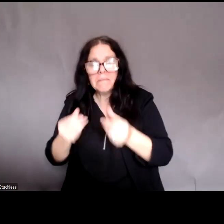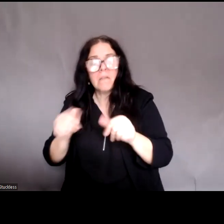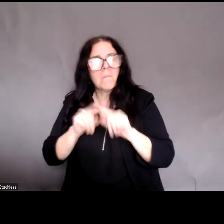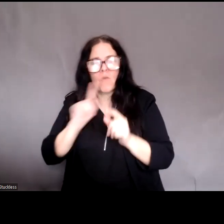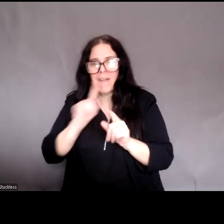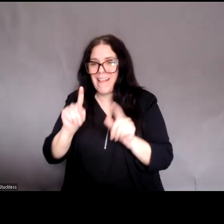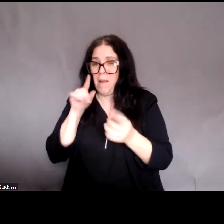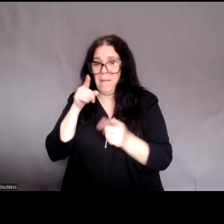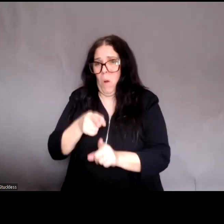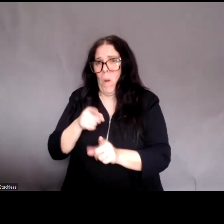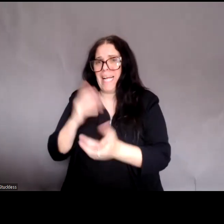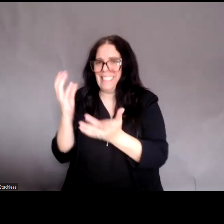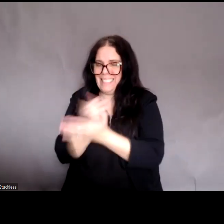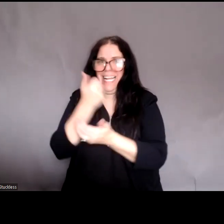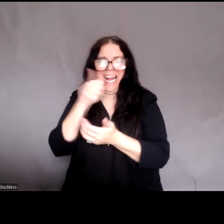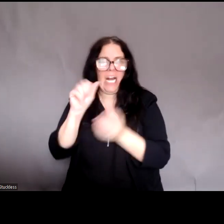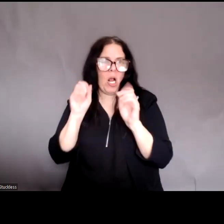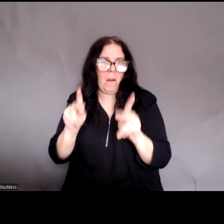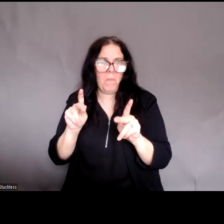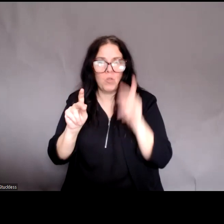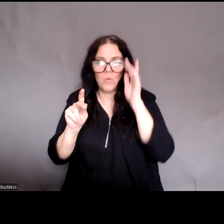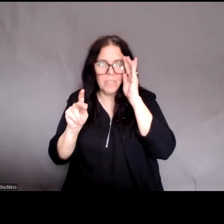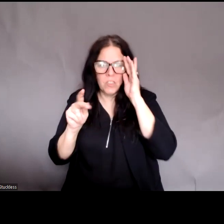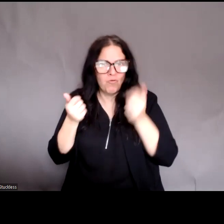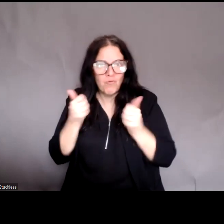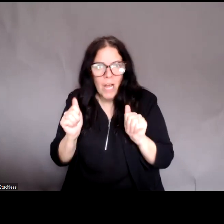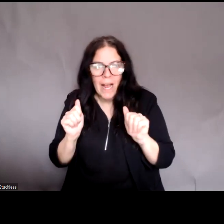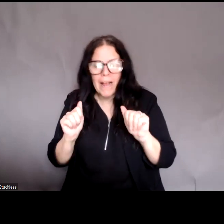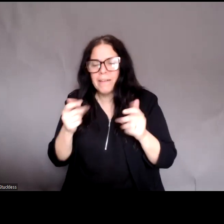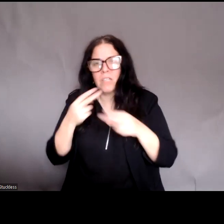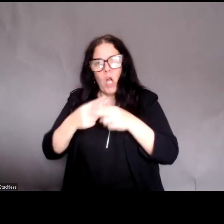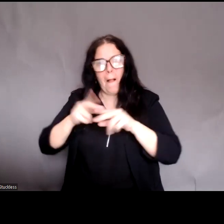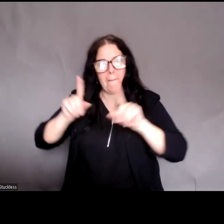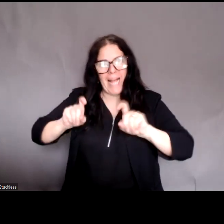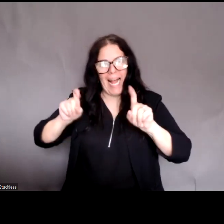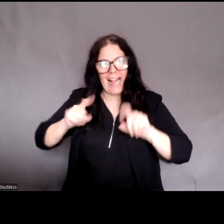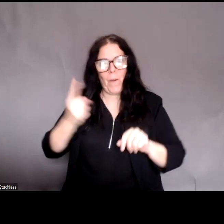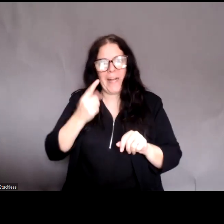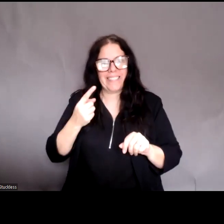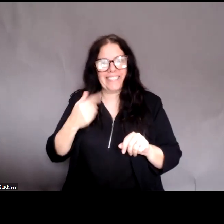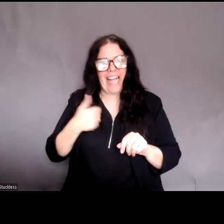just do it. Try it out. Just call it a pilot, though, so you always have that out.